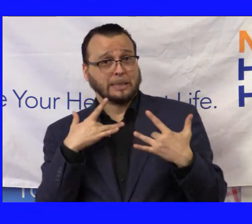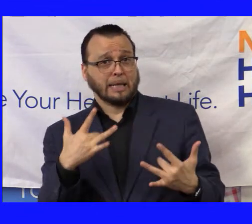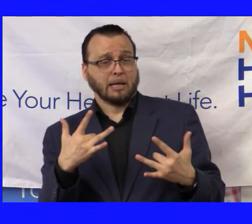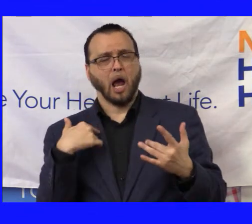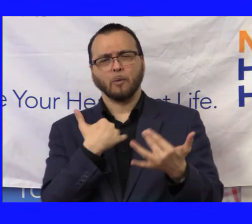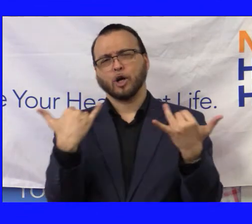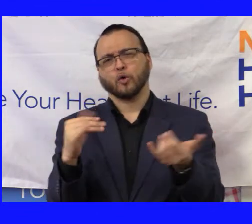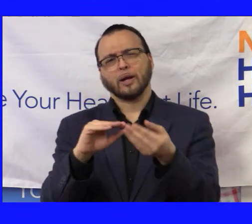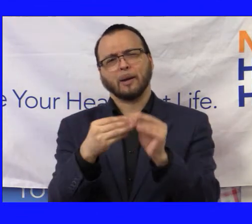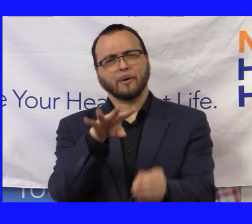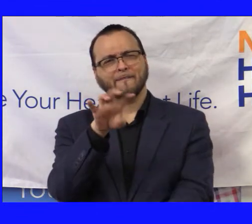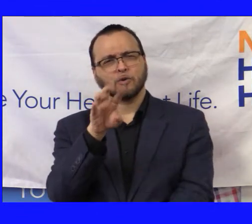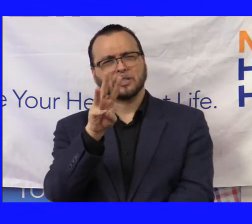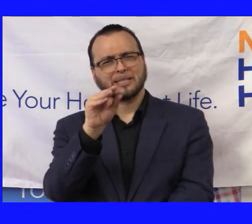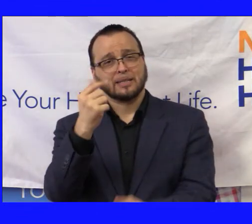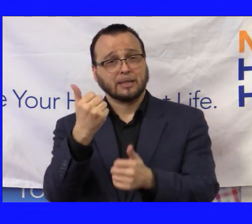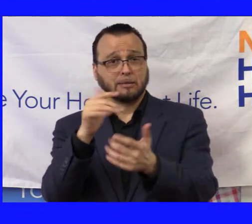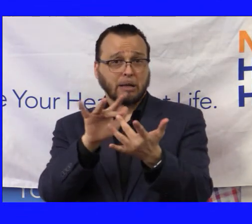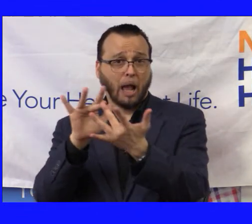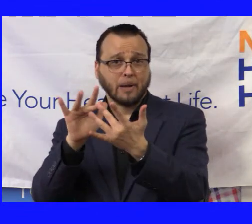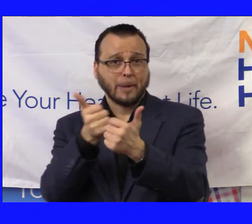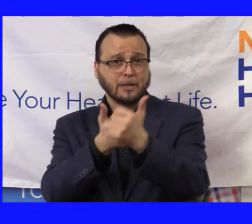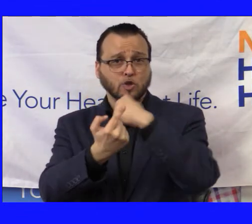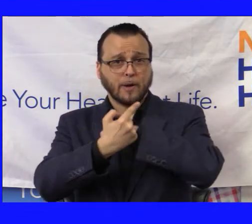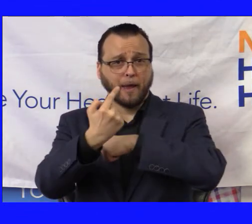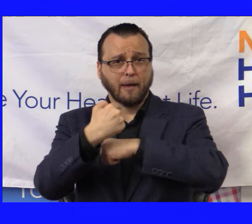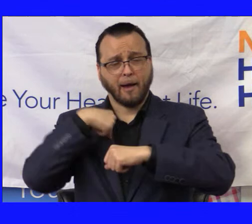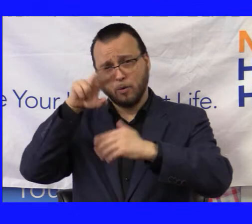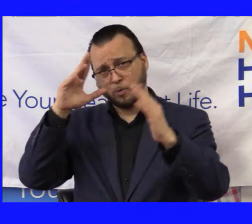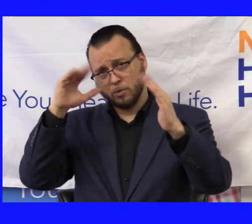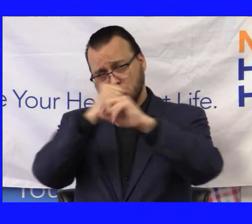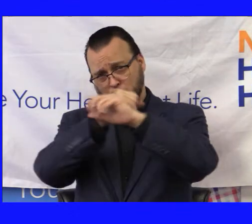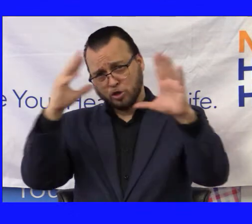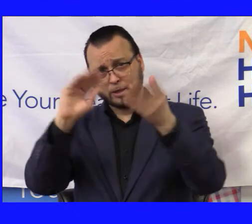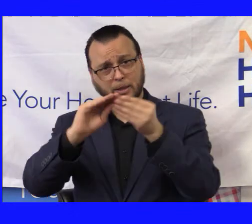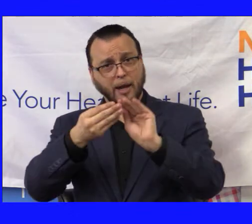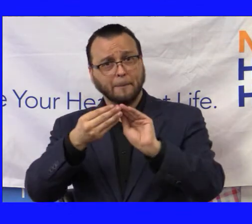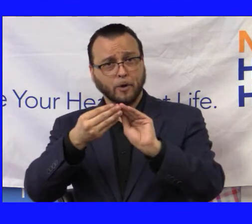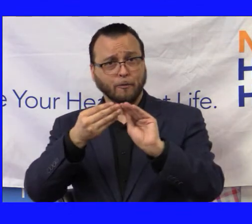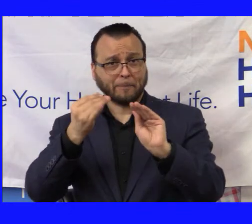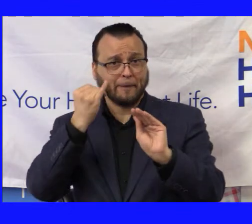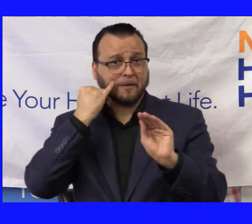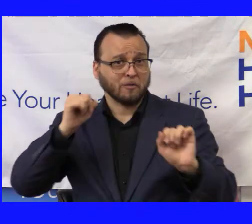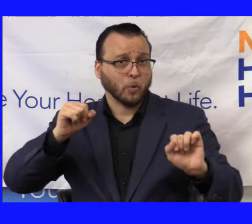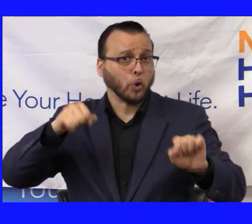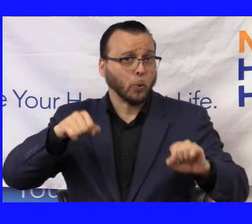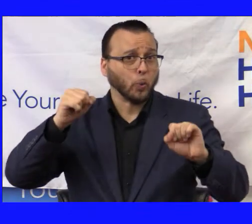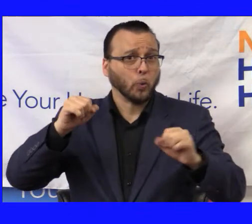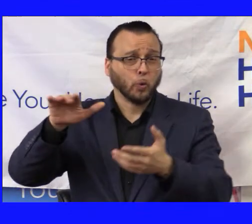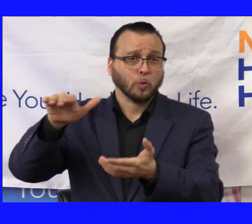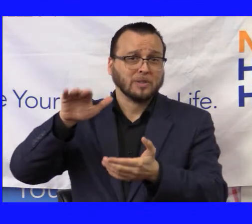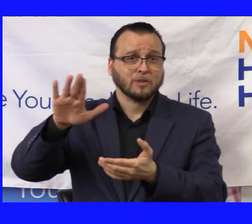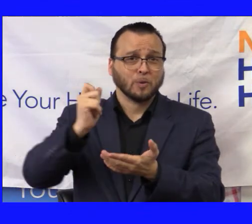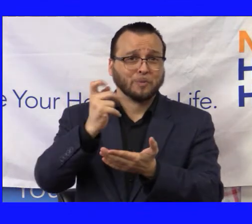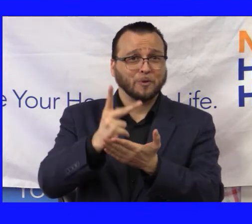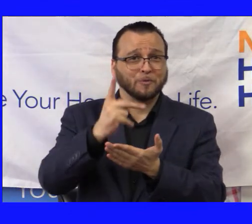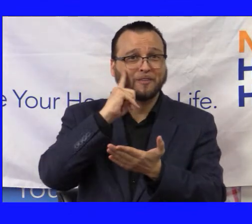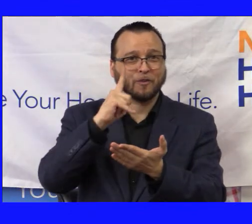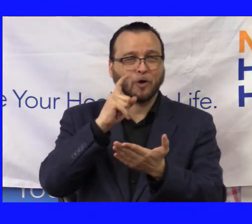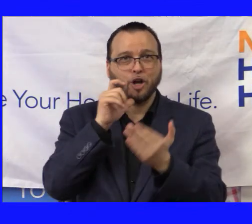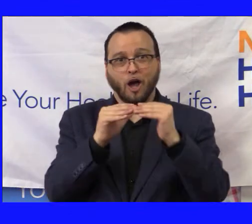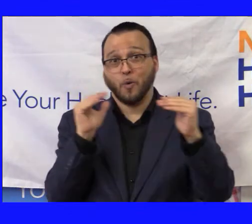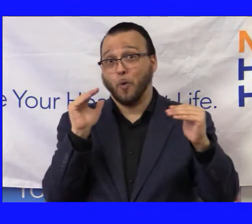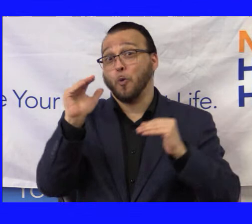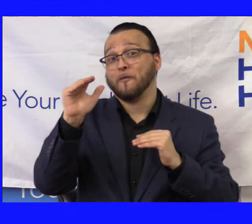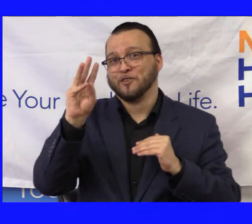is 460 per day. And our projected number, if we are able to receive your approval for a not to exceed amount of